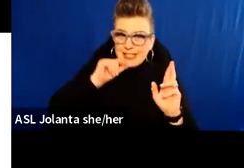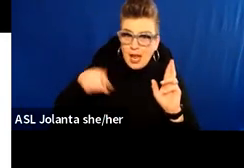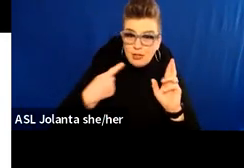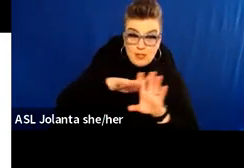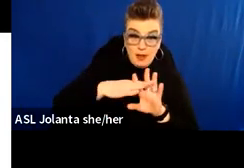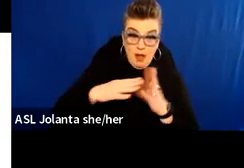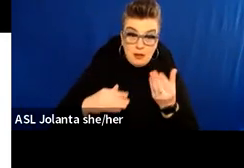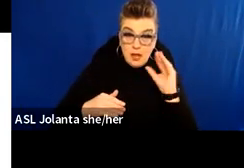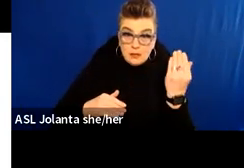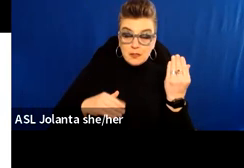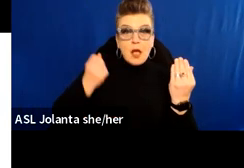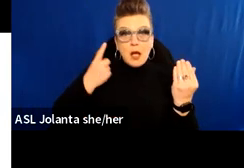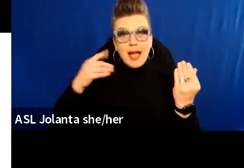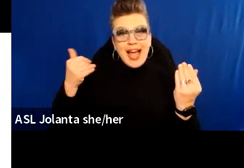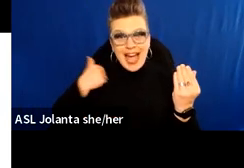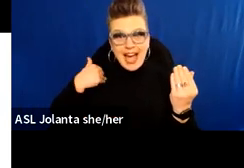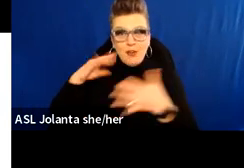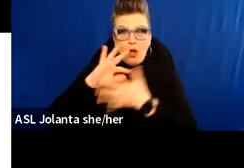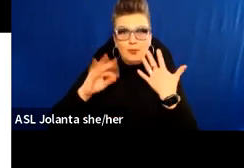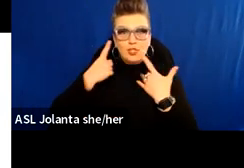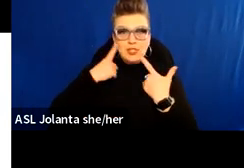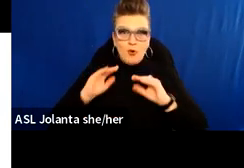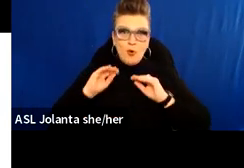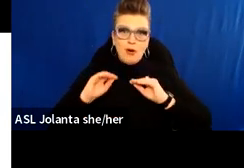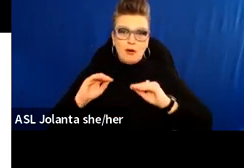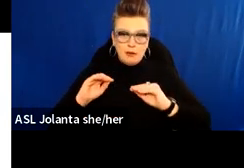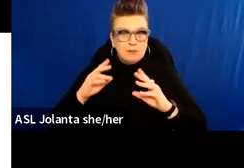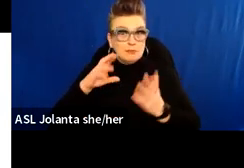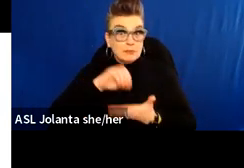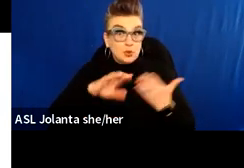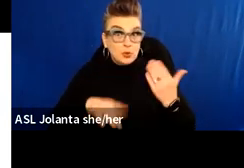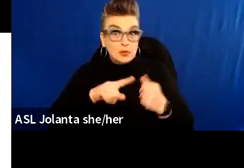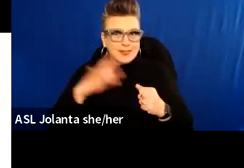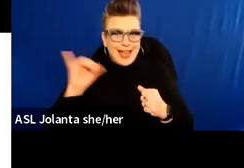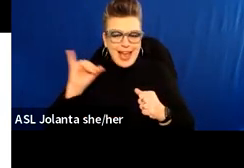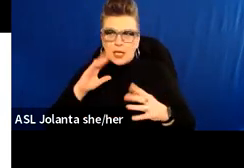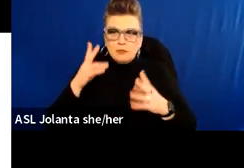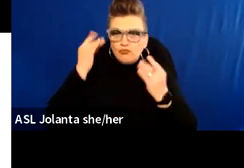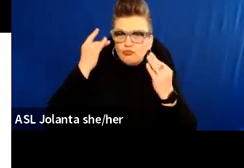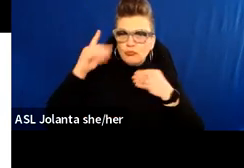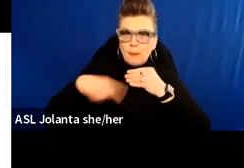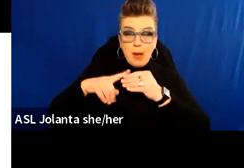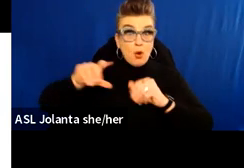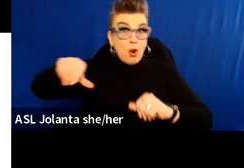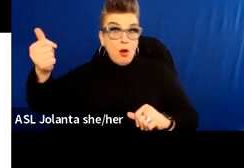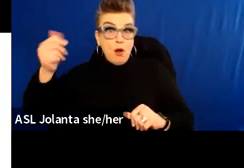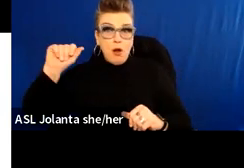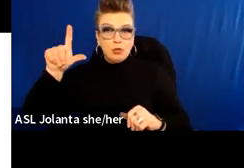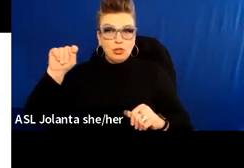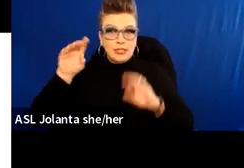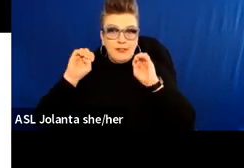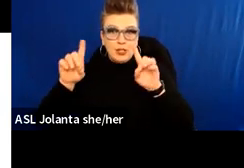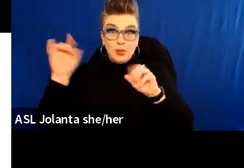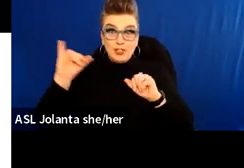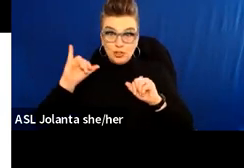alternative education options for bps students but in some ways that we're also thinking about alternative ed programs within the context of